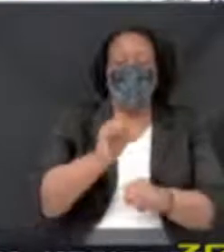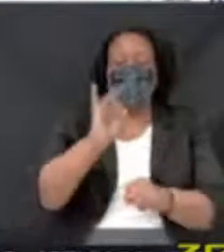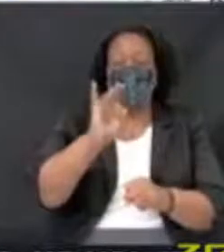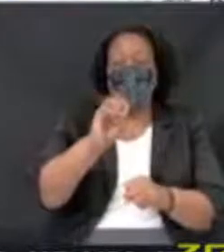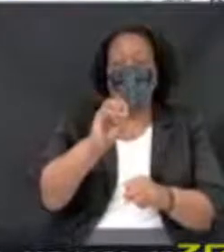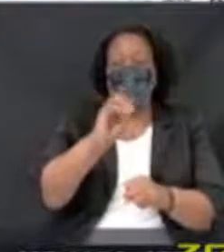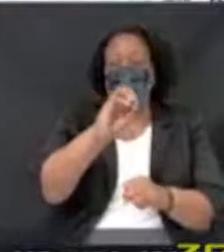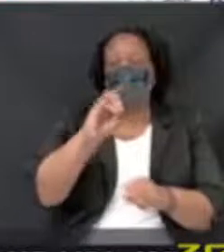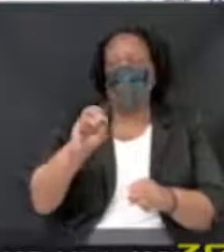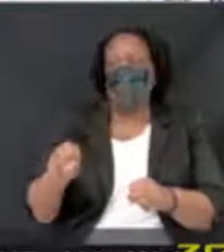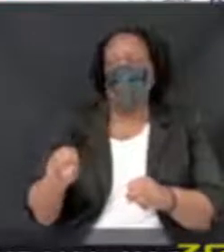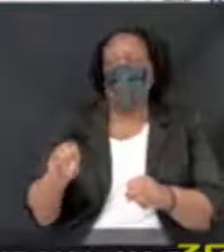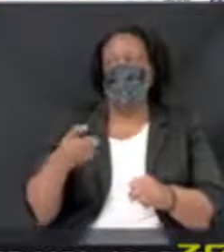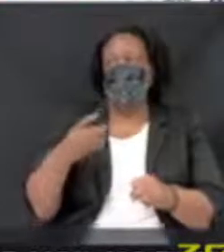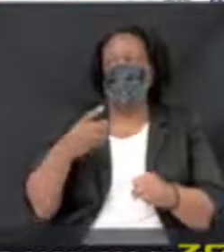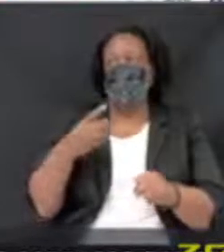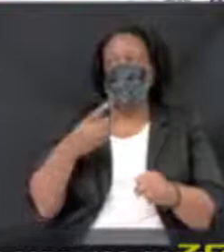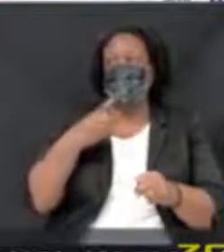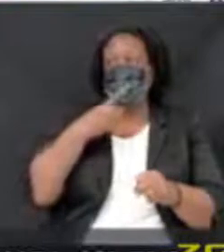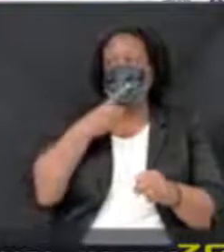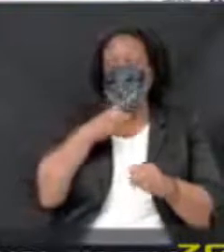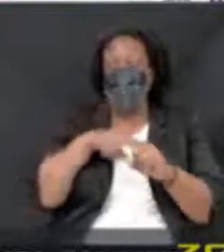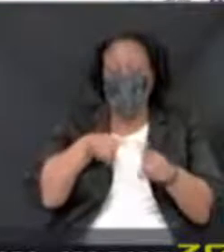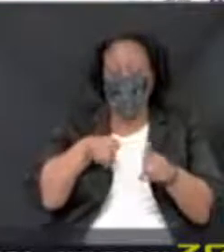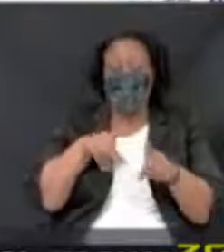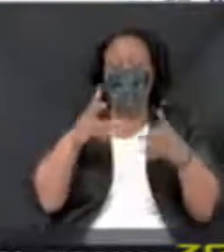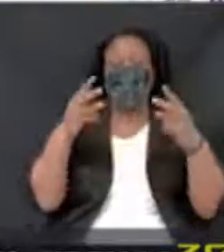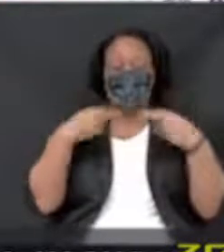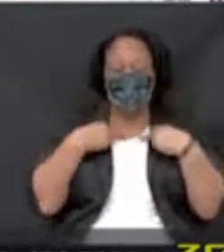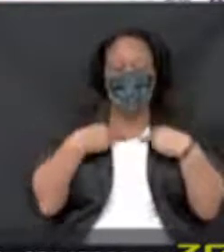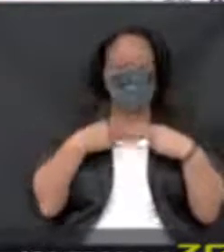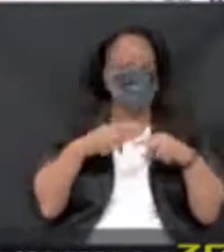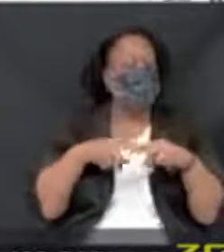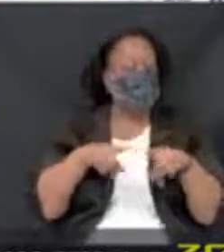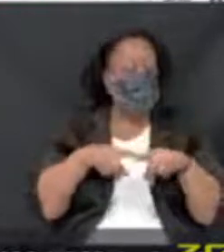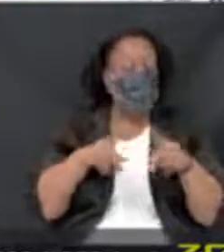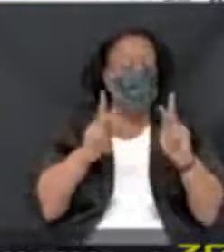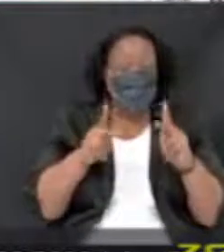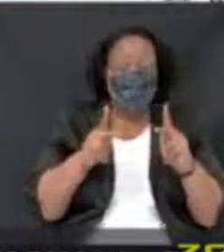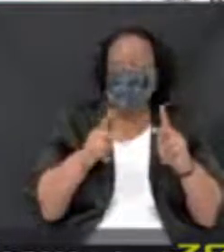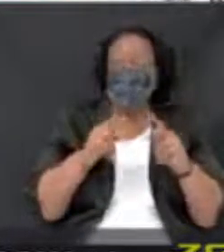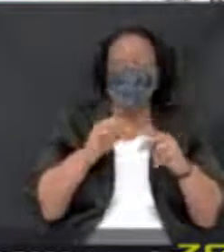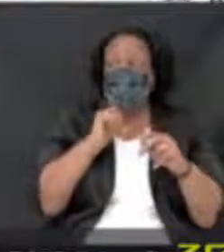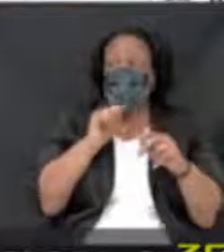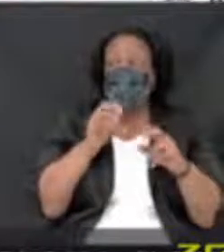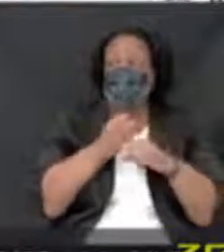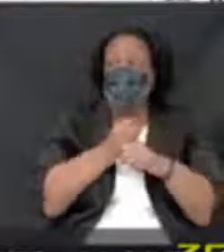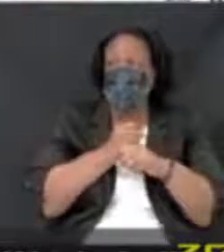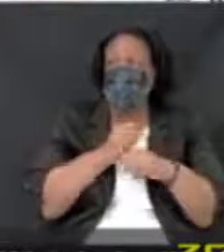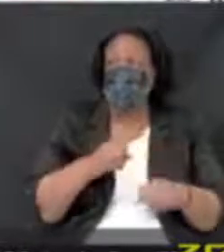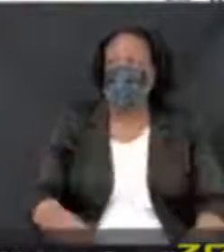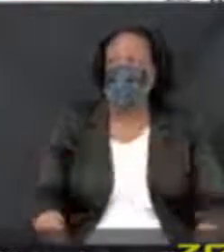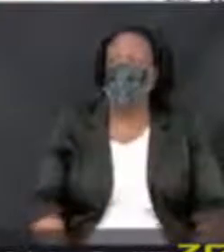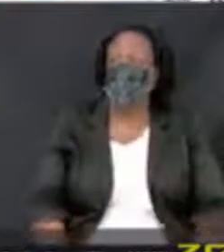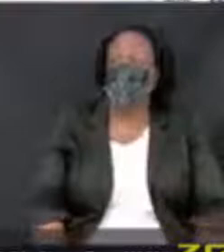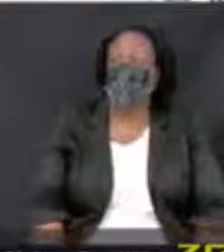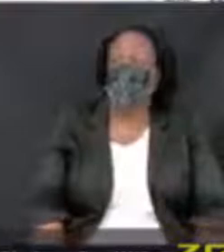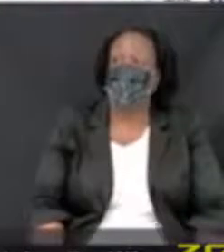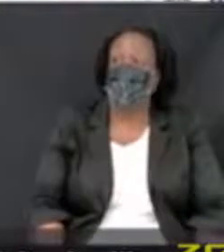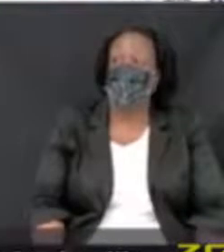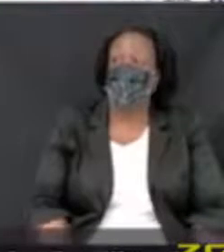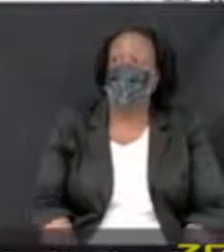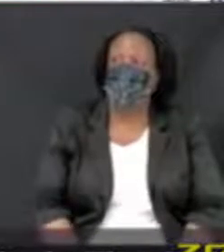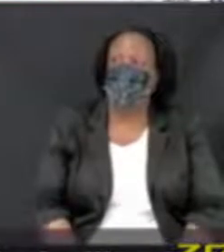have pockets of society with a very low immunization rate. For example, the CMO in her presentation spoke about